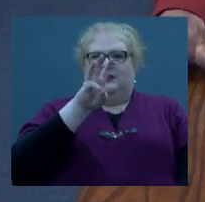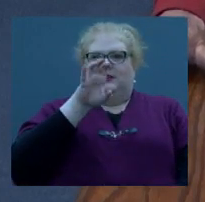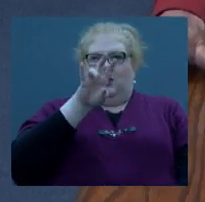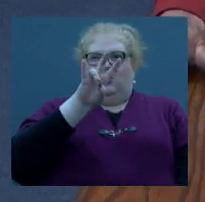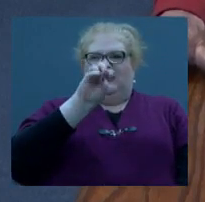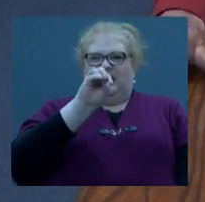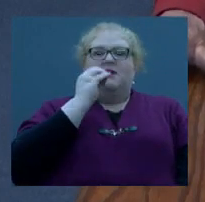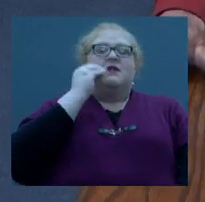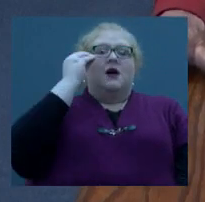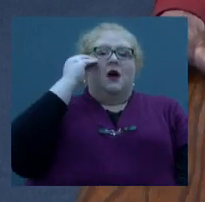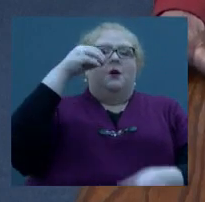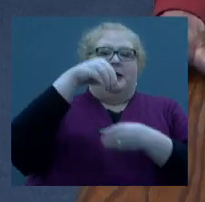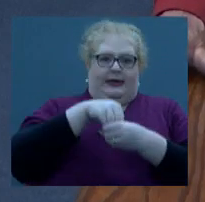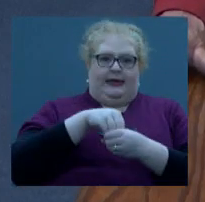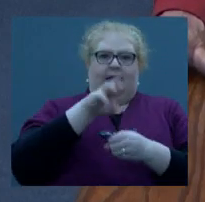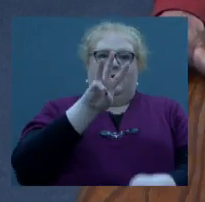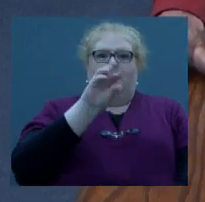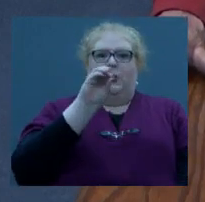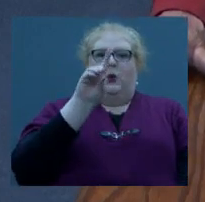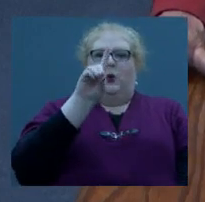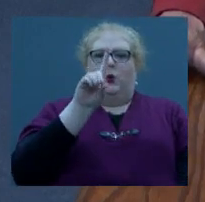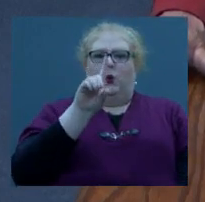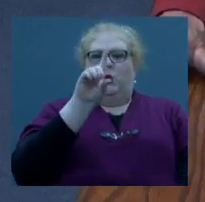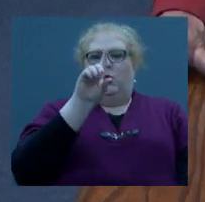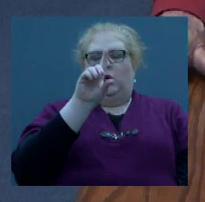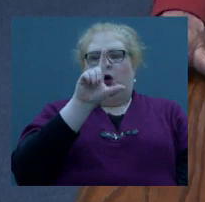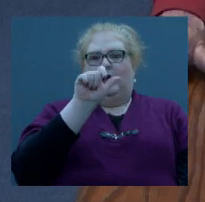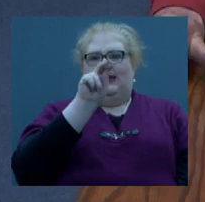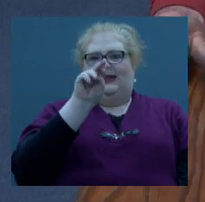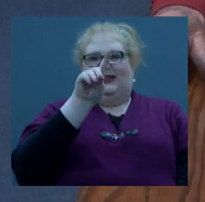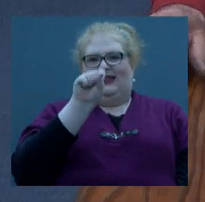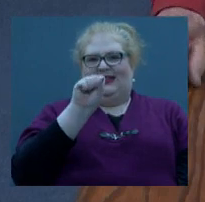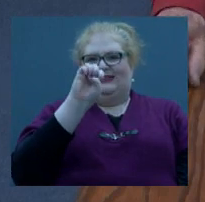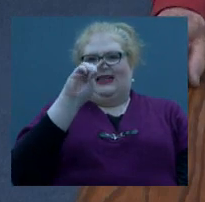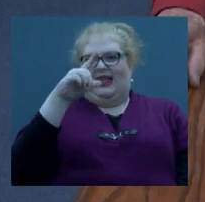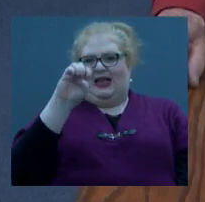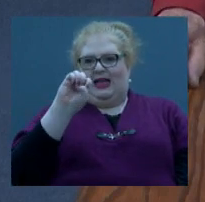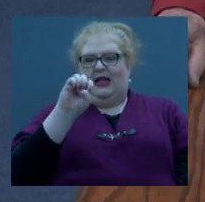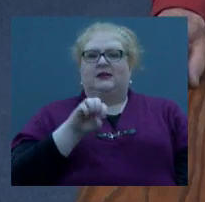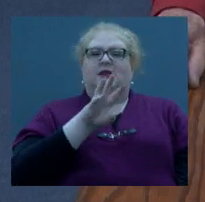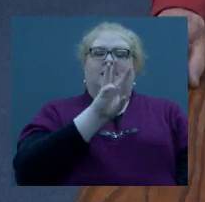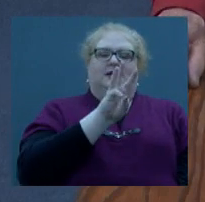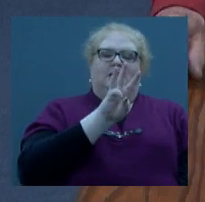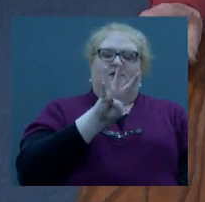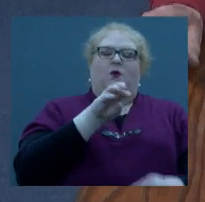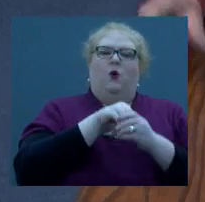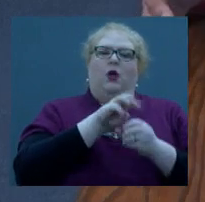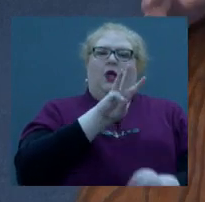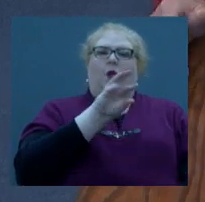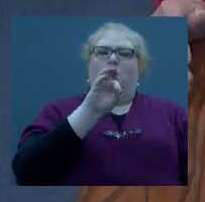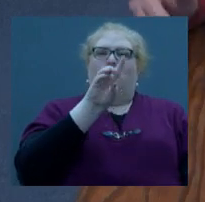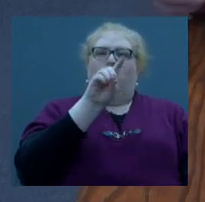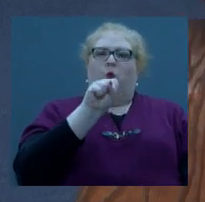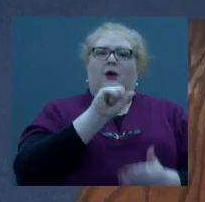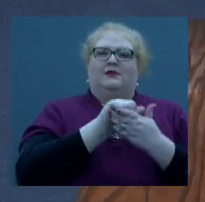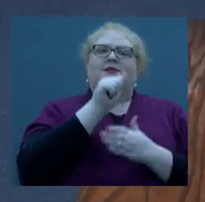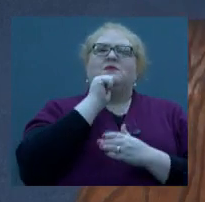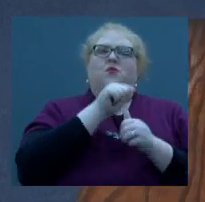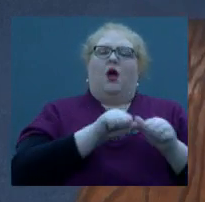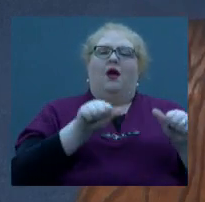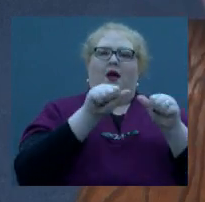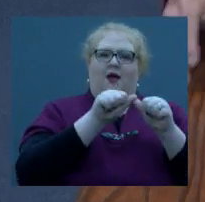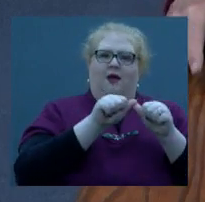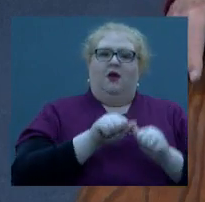670 homes in Woodland's Edge. You've got another 64 in the woods, which is the private area. When you couldn't pull in off Canis and go in,